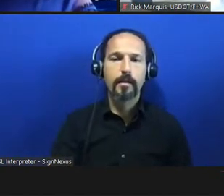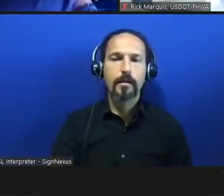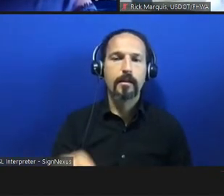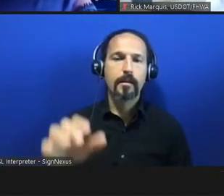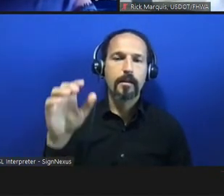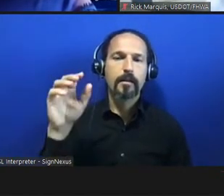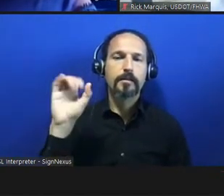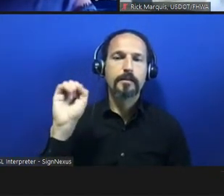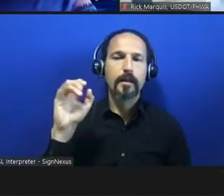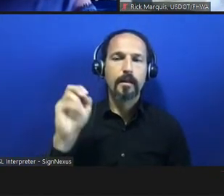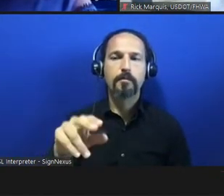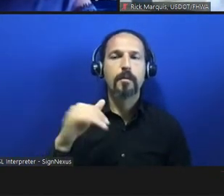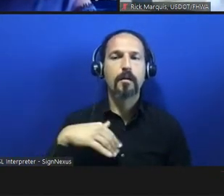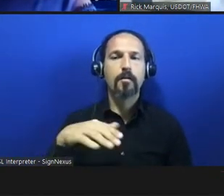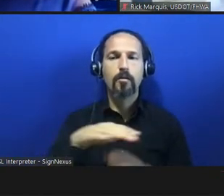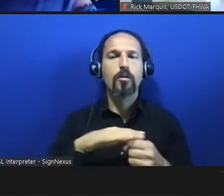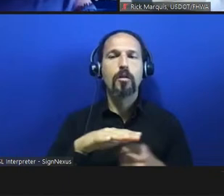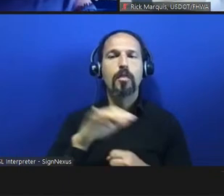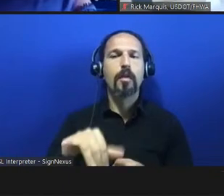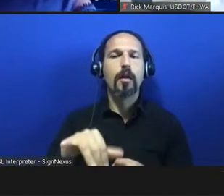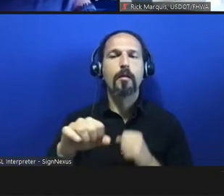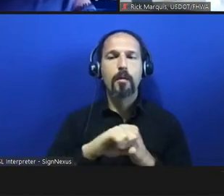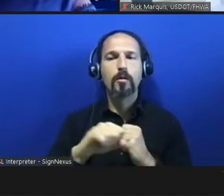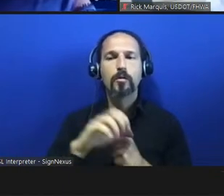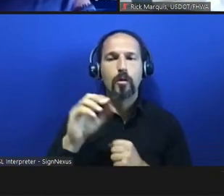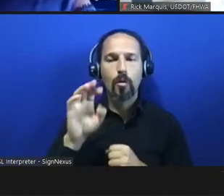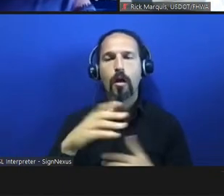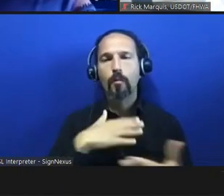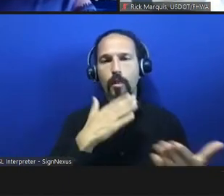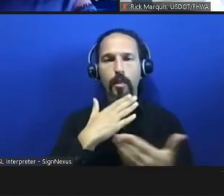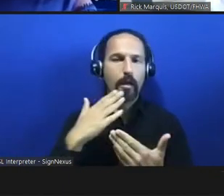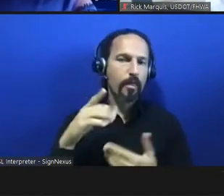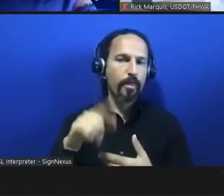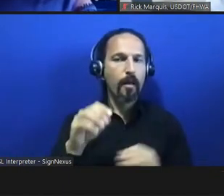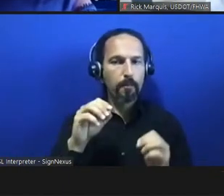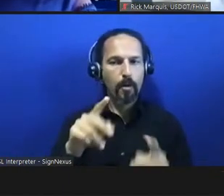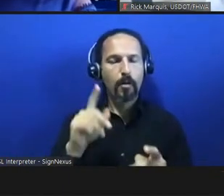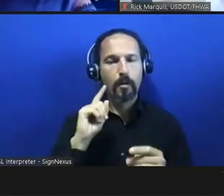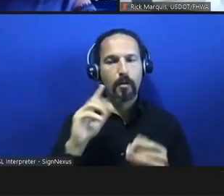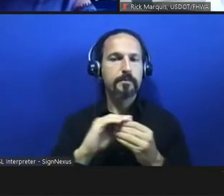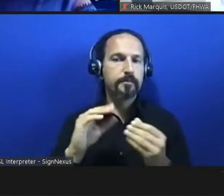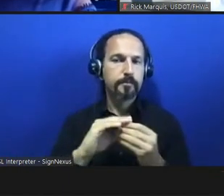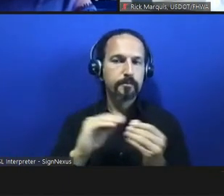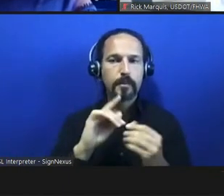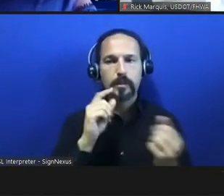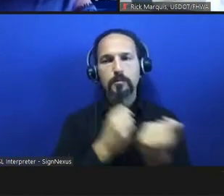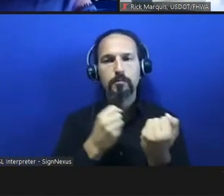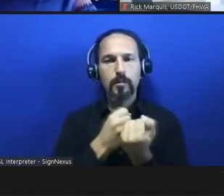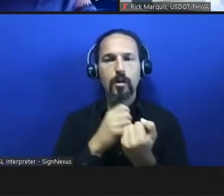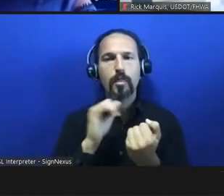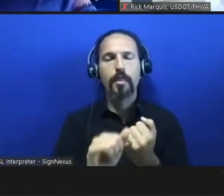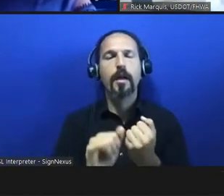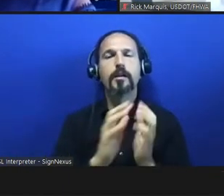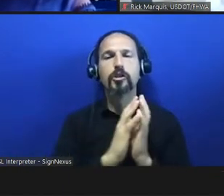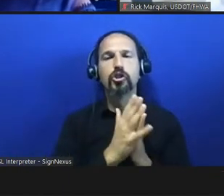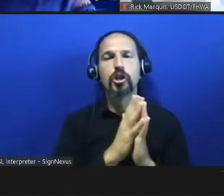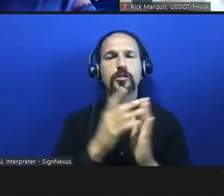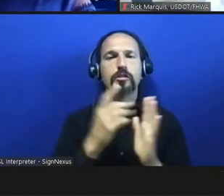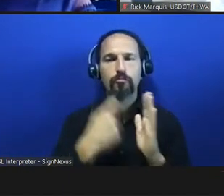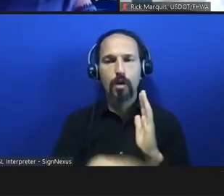neighborhoods surrounding the commercial Corps I want to thank you for the opportunity to testify and support a congestion pricing today